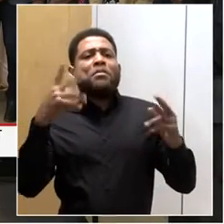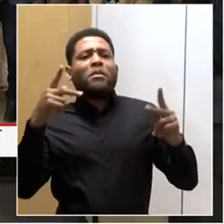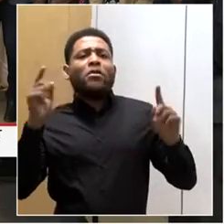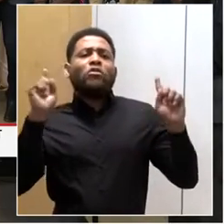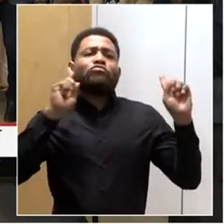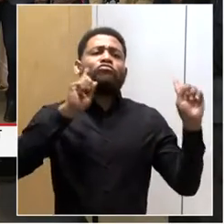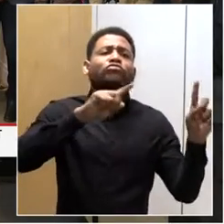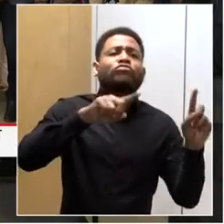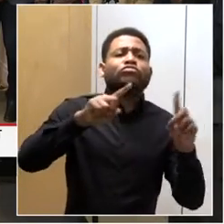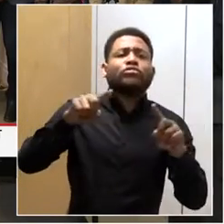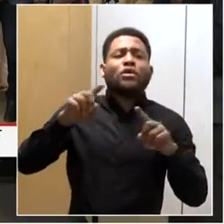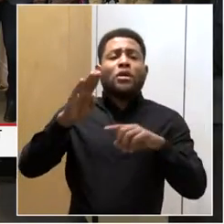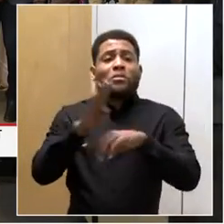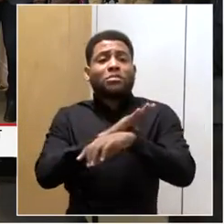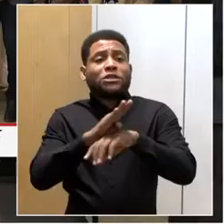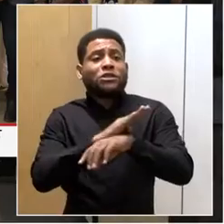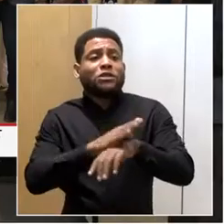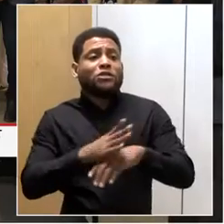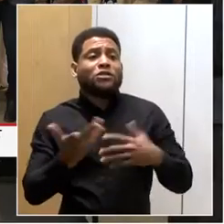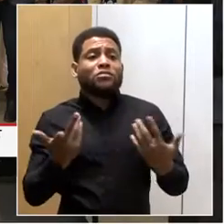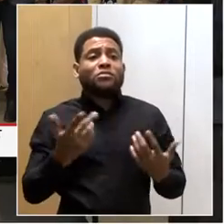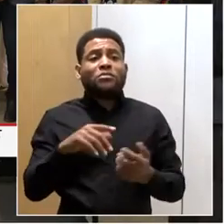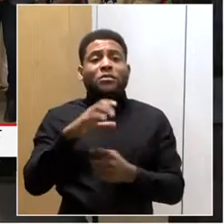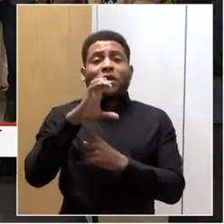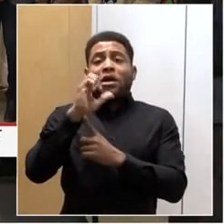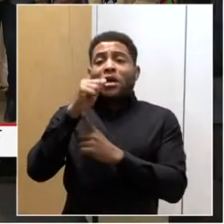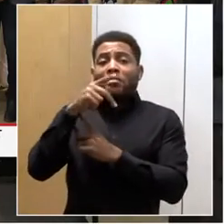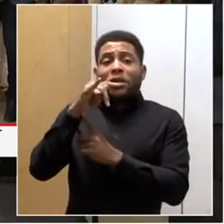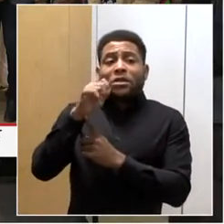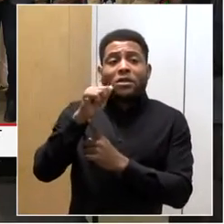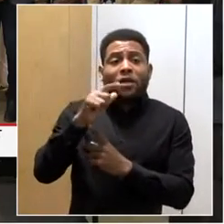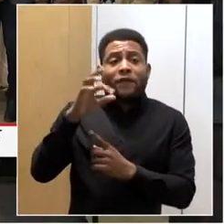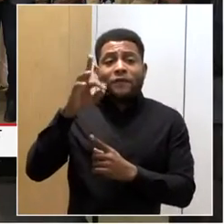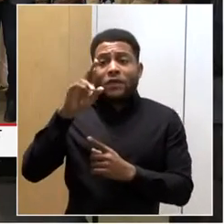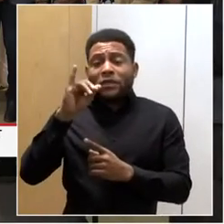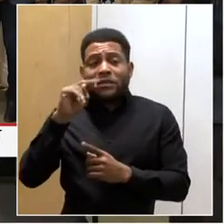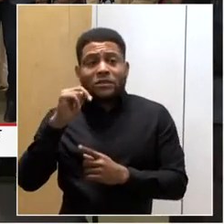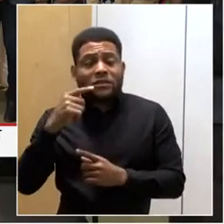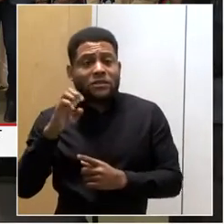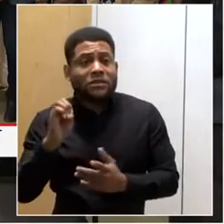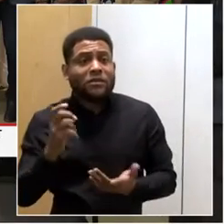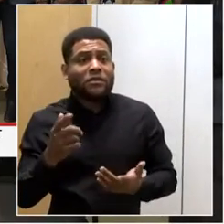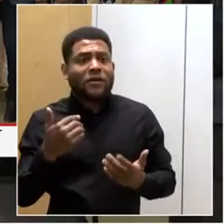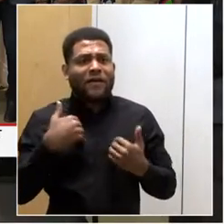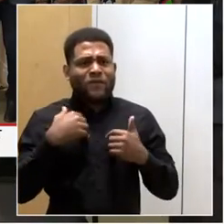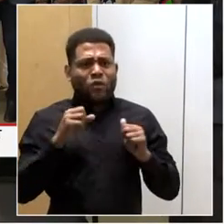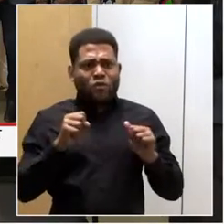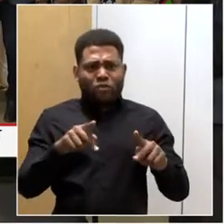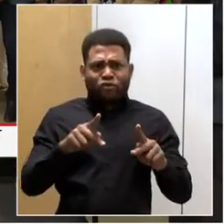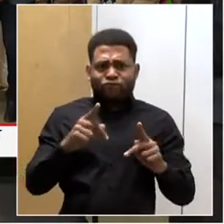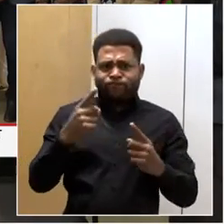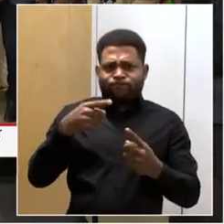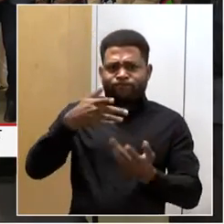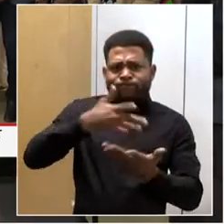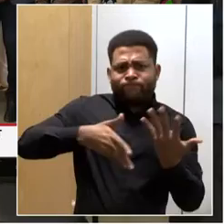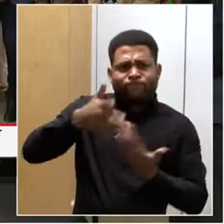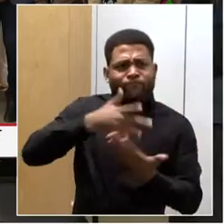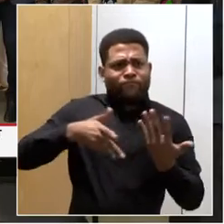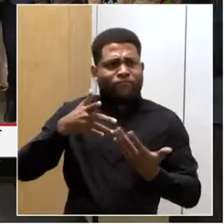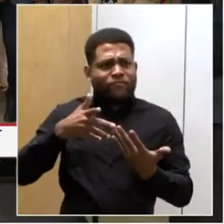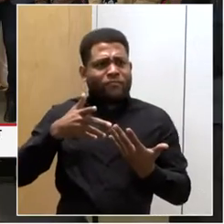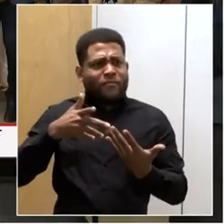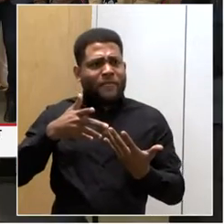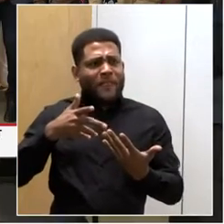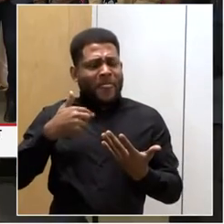artists or other retail concepts that are testing to be coming in and out. I think it always